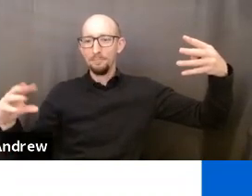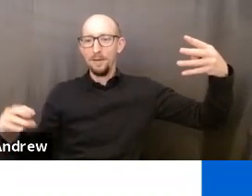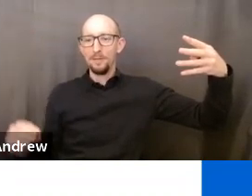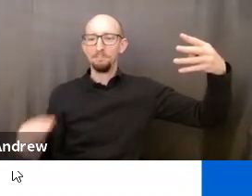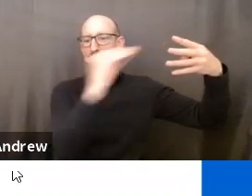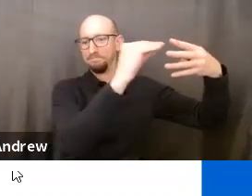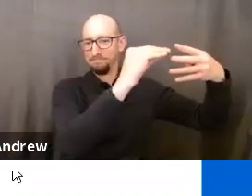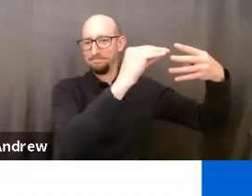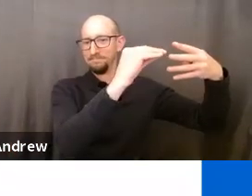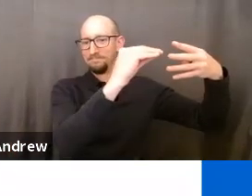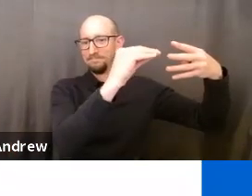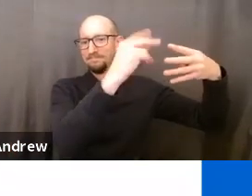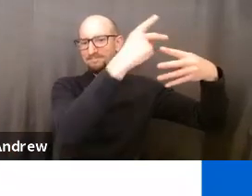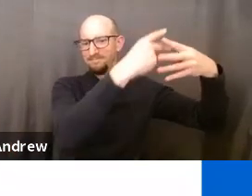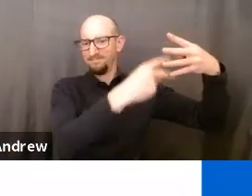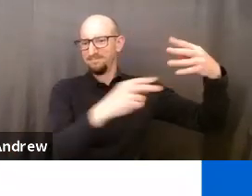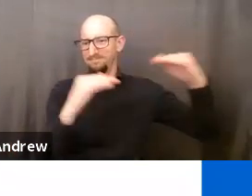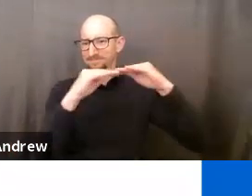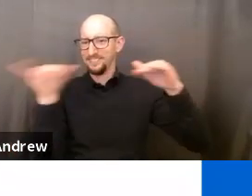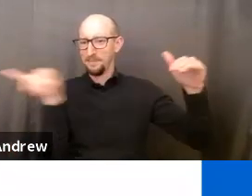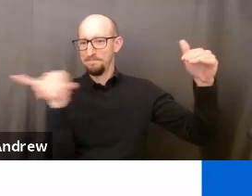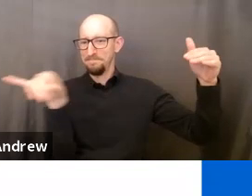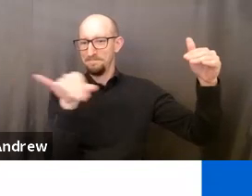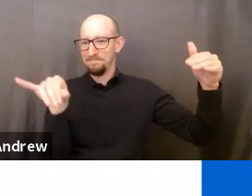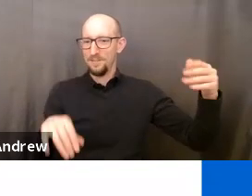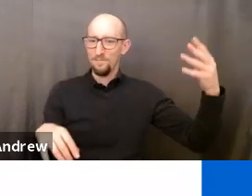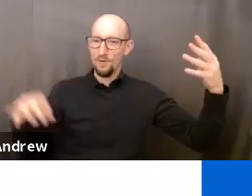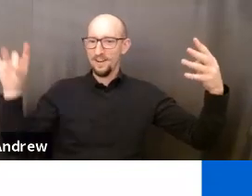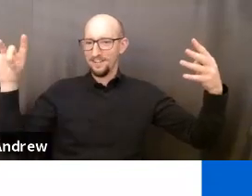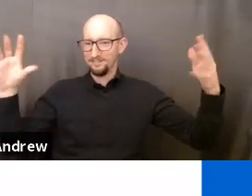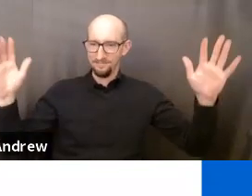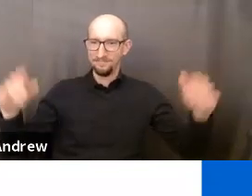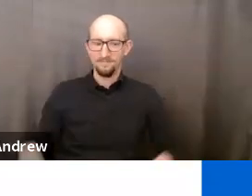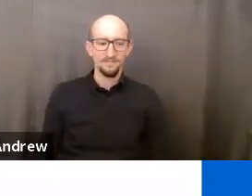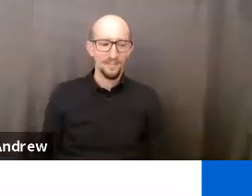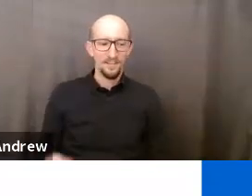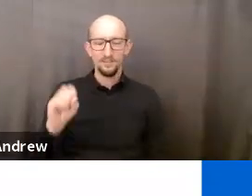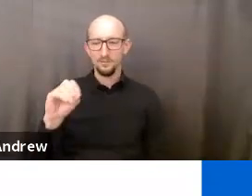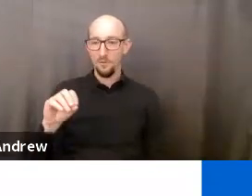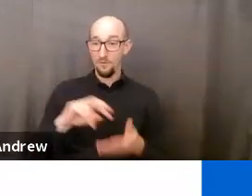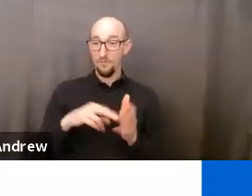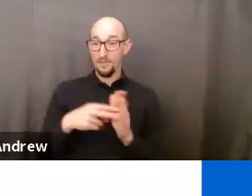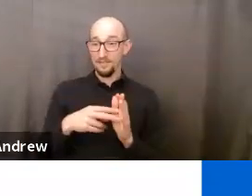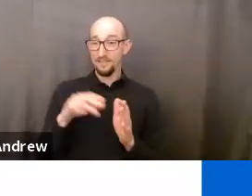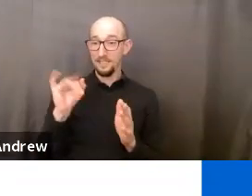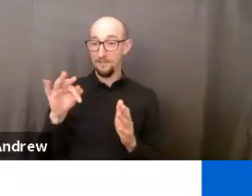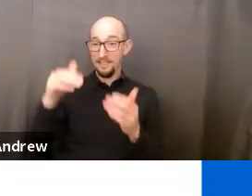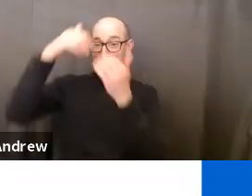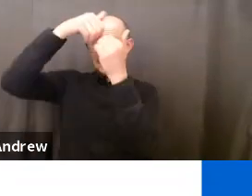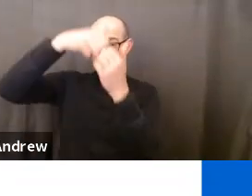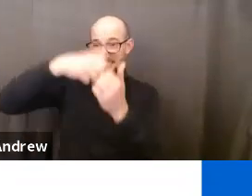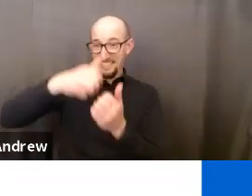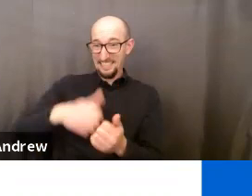ahead. I think so. I guess what I'm saying is the more tiers we get at, that tier 1